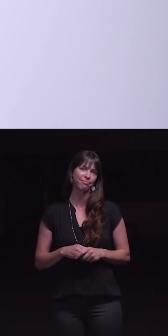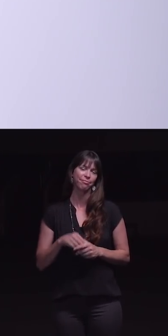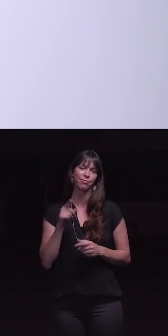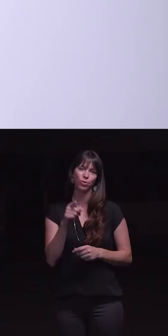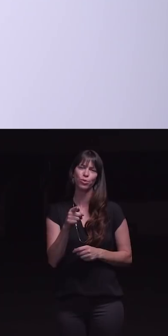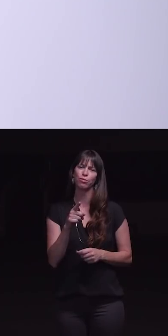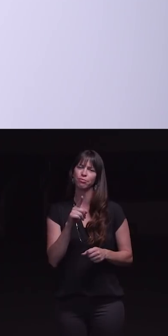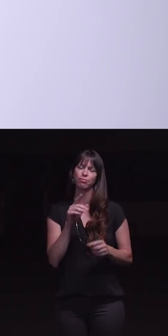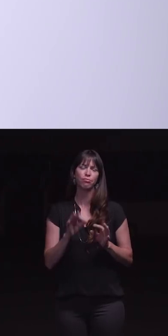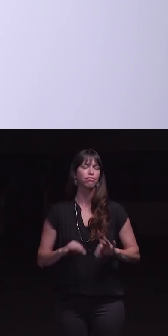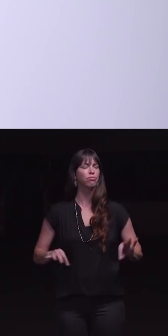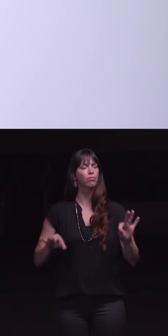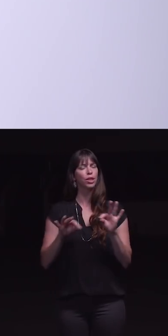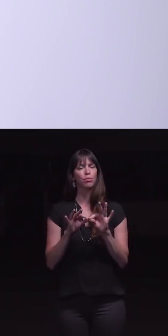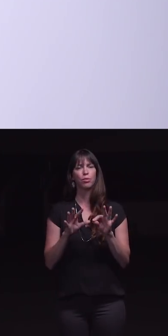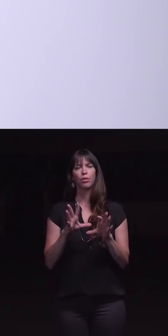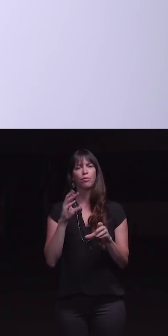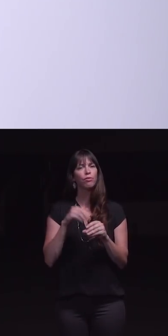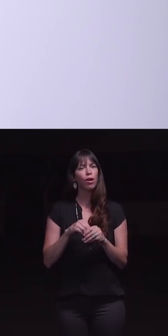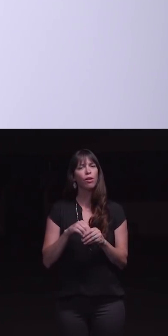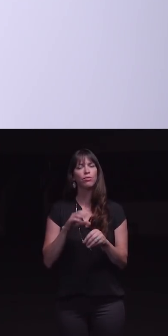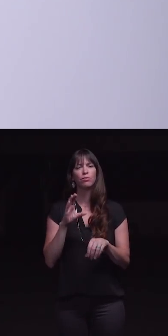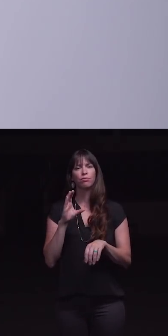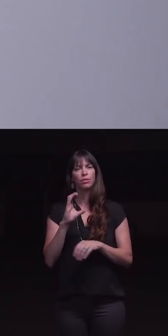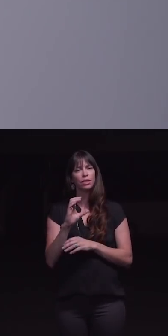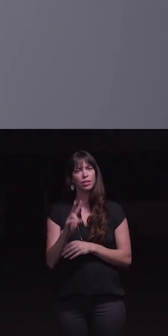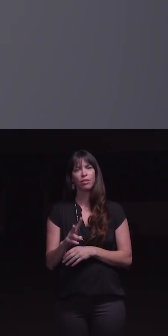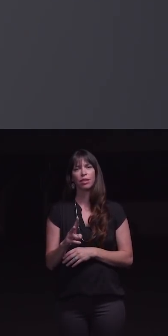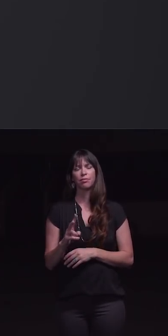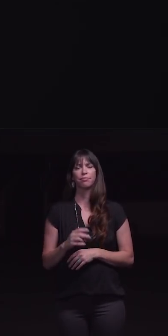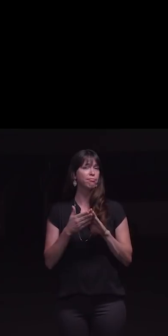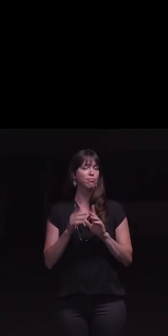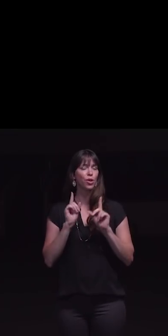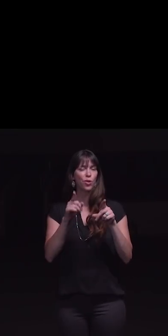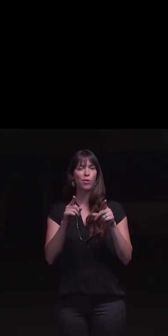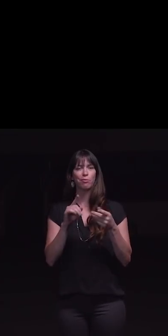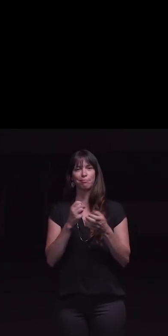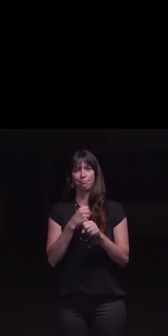thank you for tuning in and for being a vital part of CCV. Let's go out and make Jesus famous.